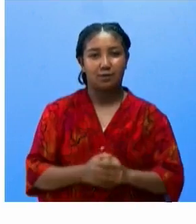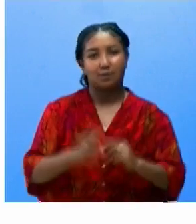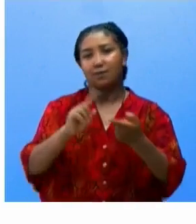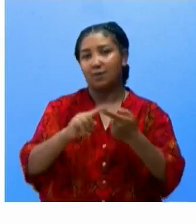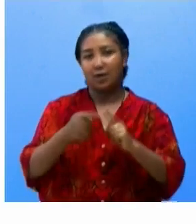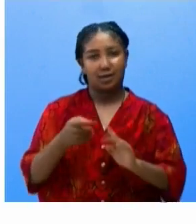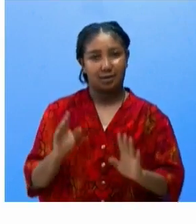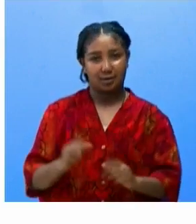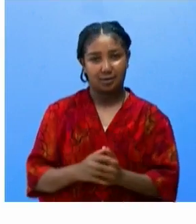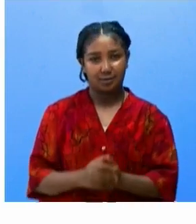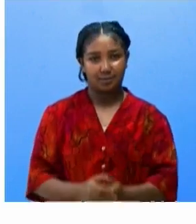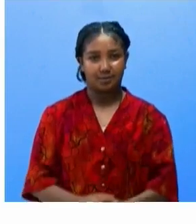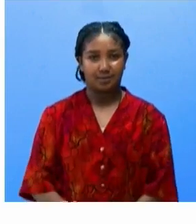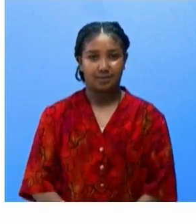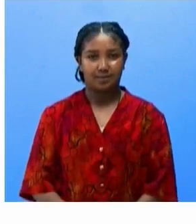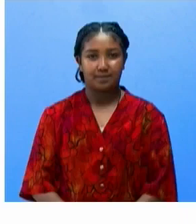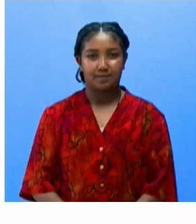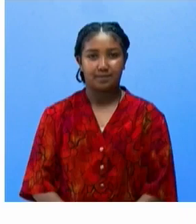friend.